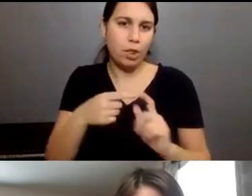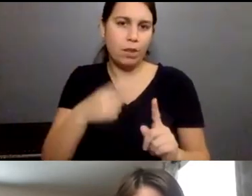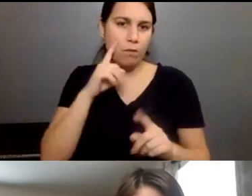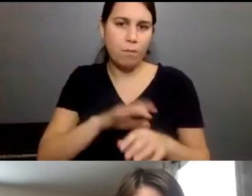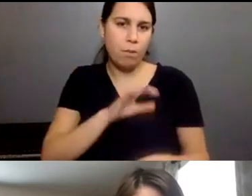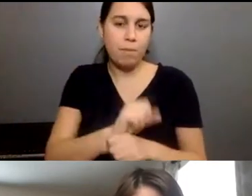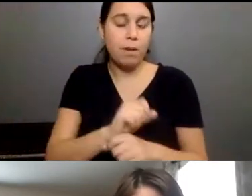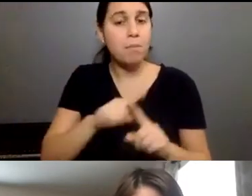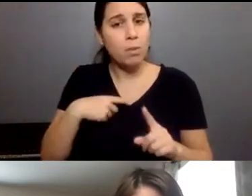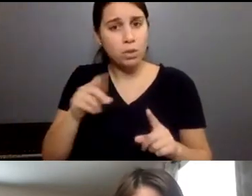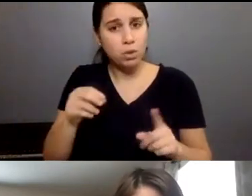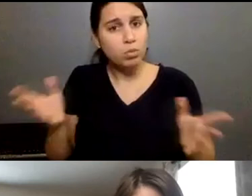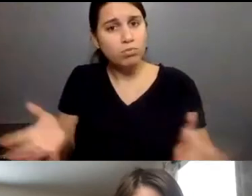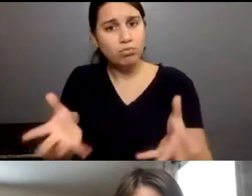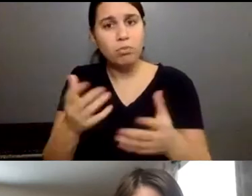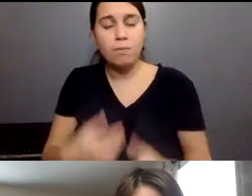but we do encourage it.